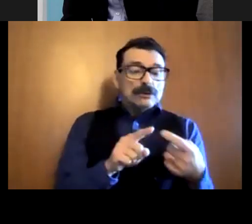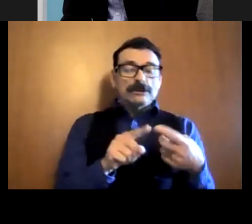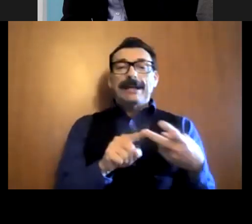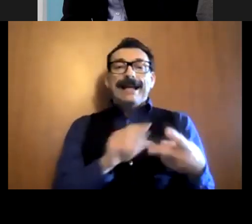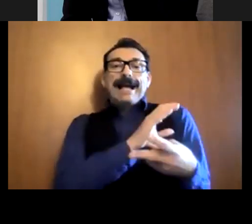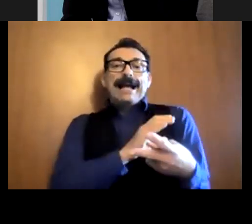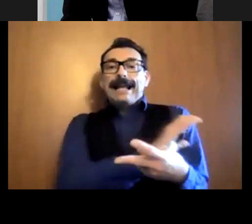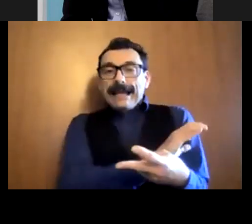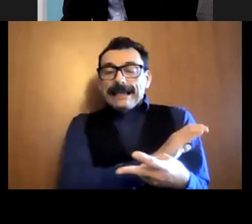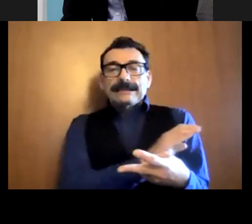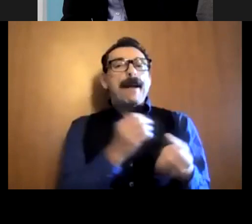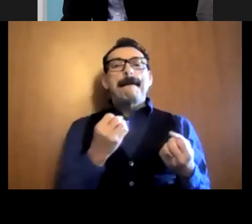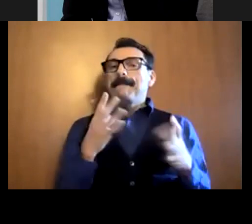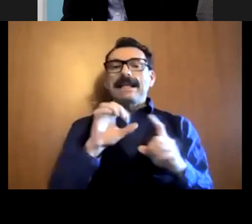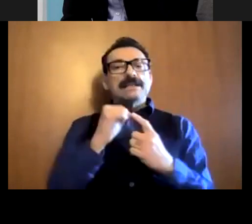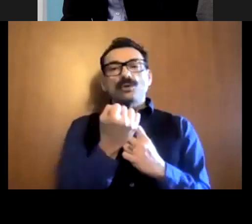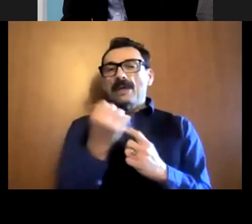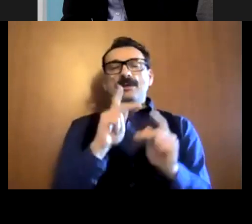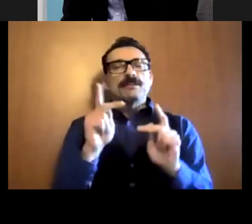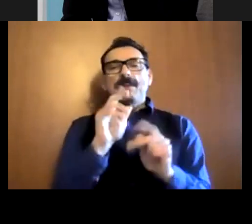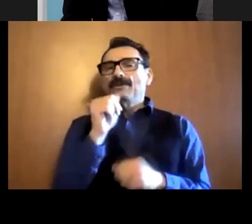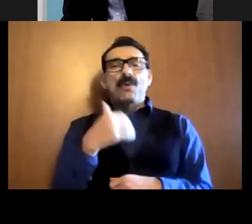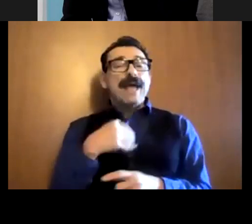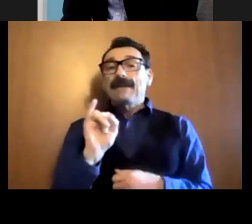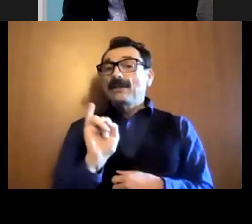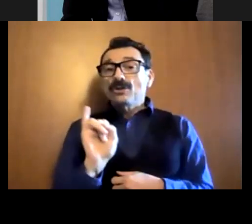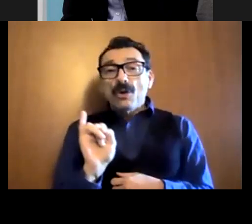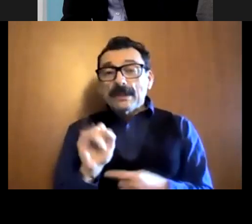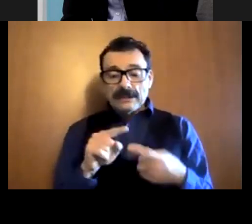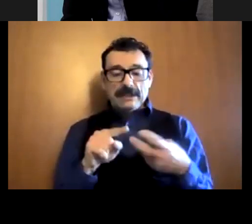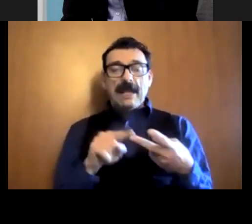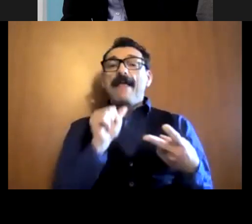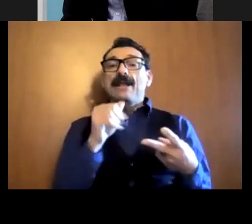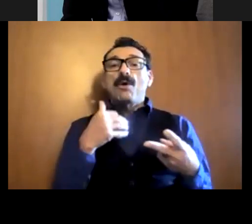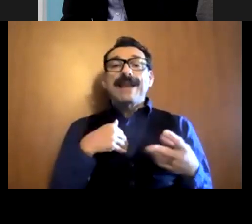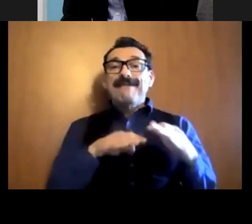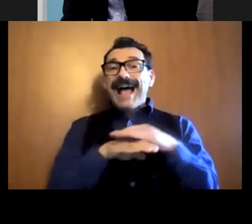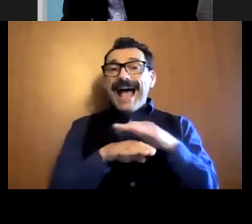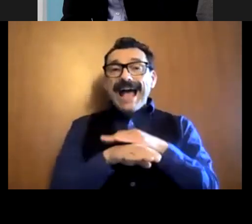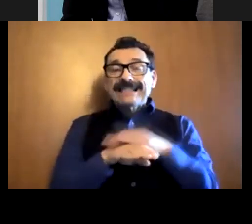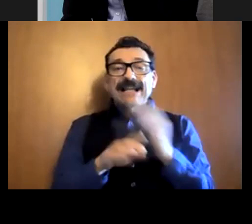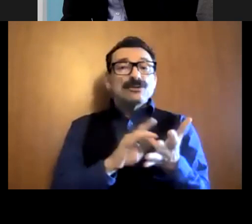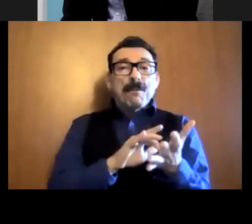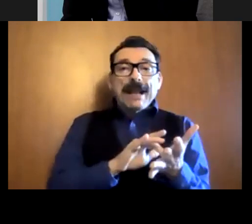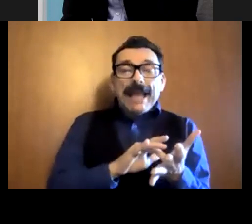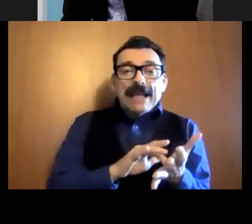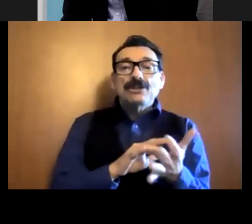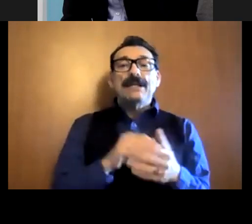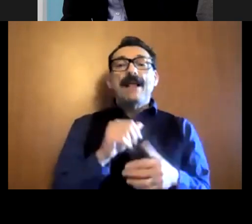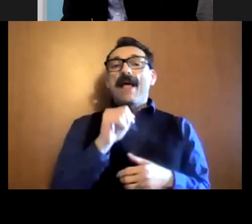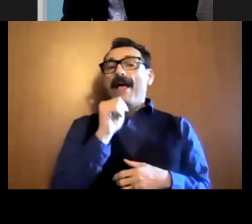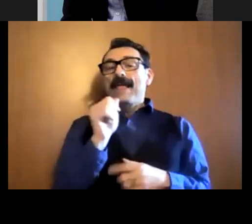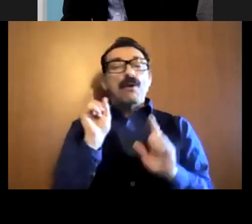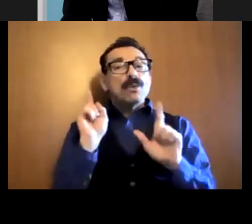have insurance, they don't have the resources to eat properly and all of that stuff, pay the medications, they're undertreated and so